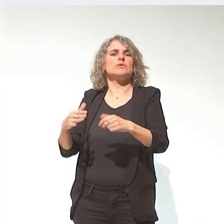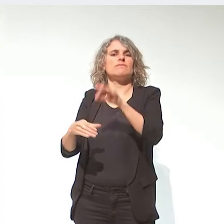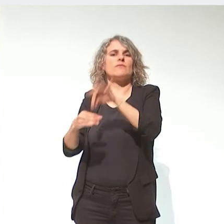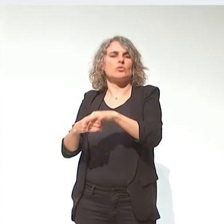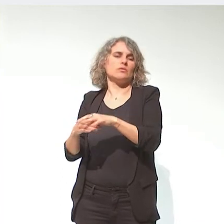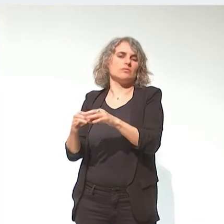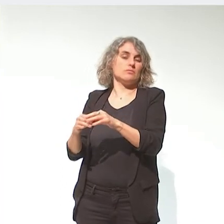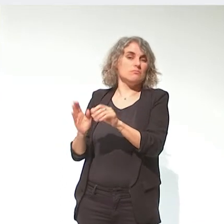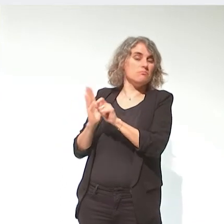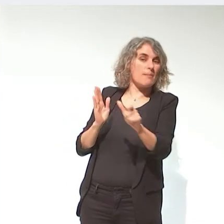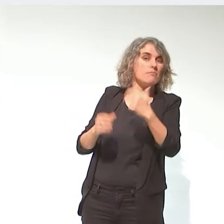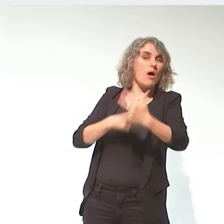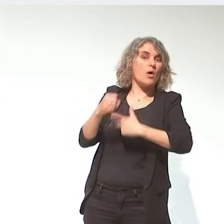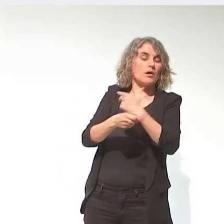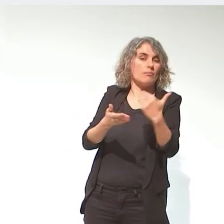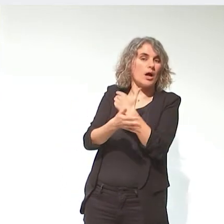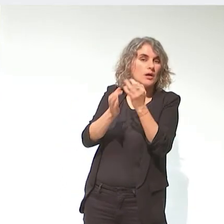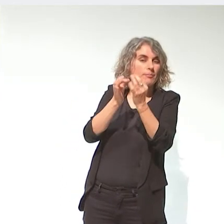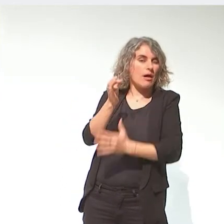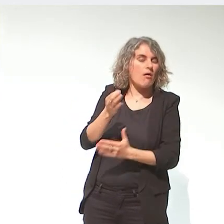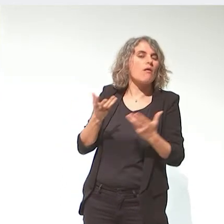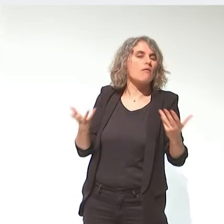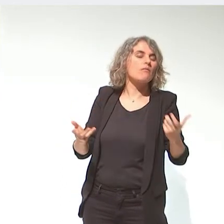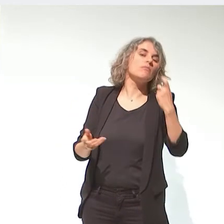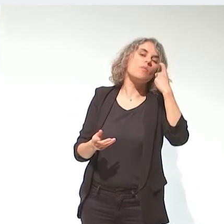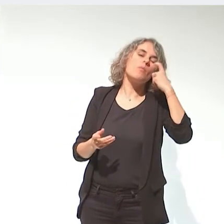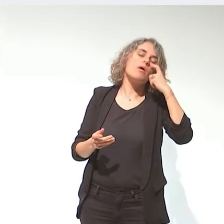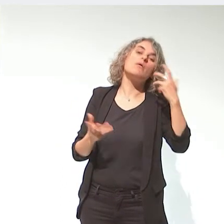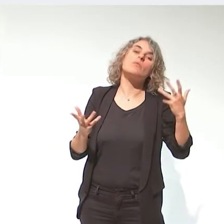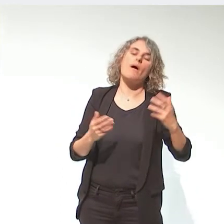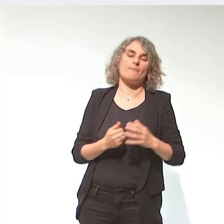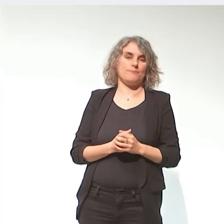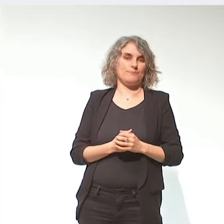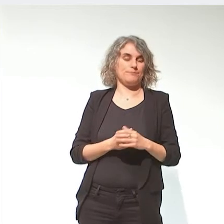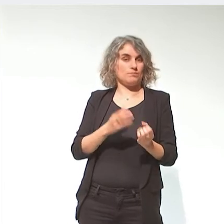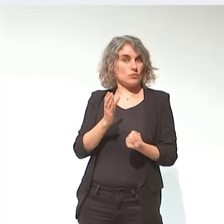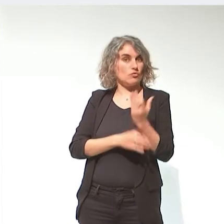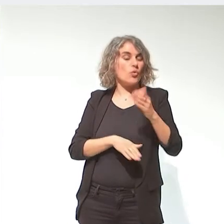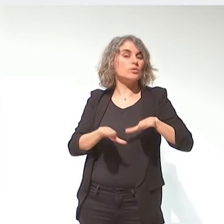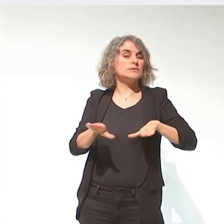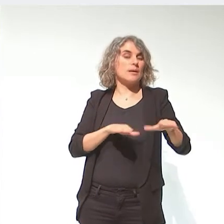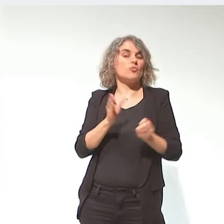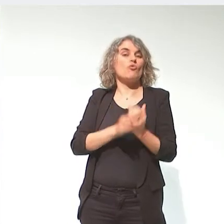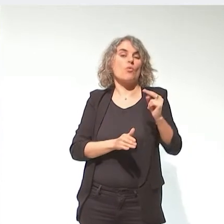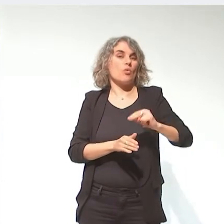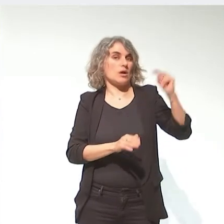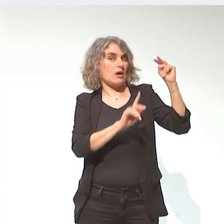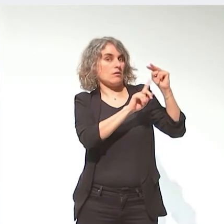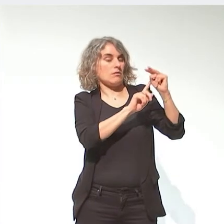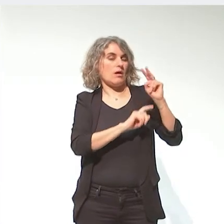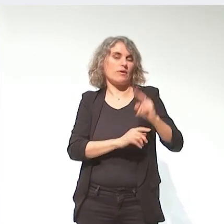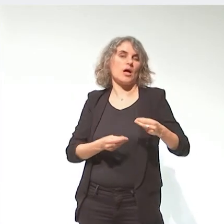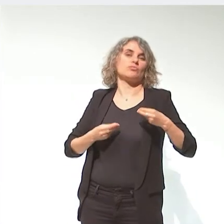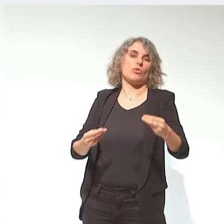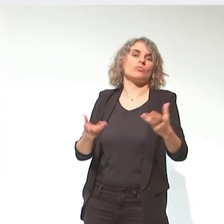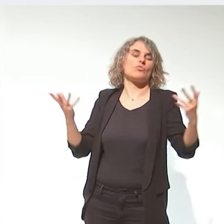new paradigm of inclusion at schools, we don't have more the